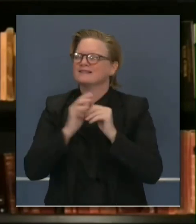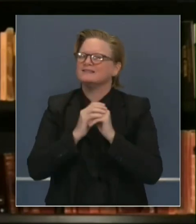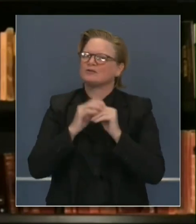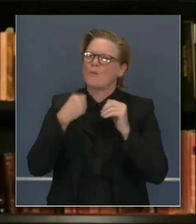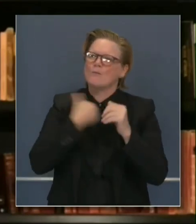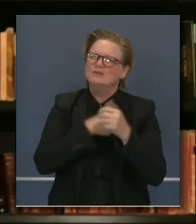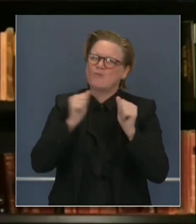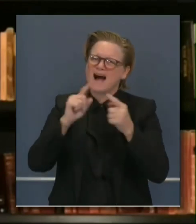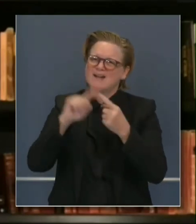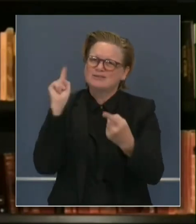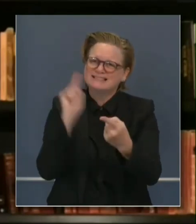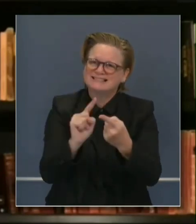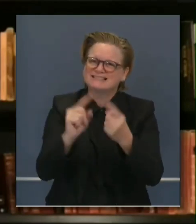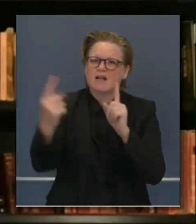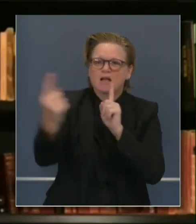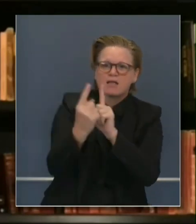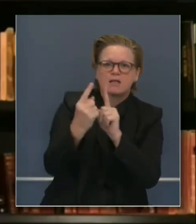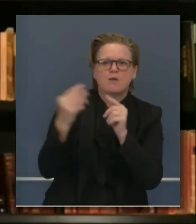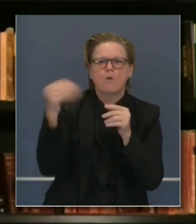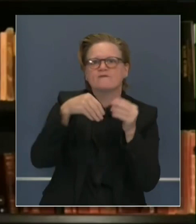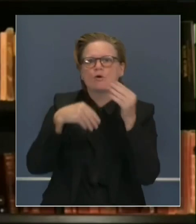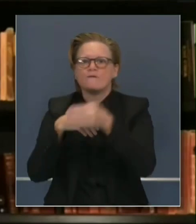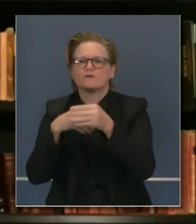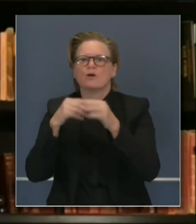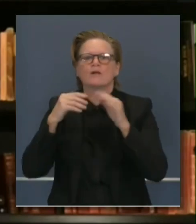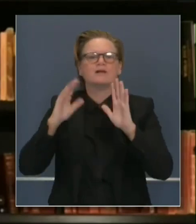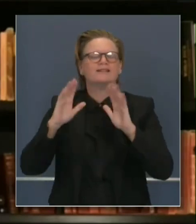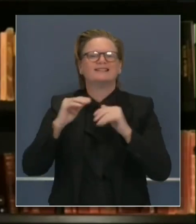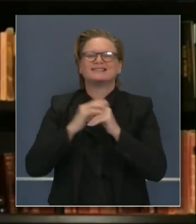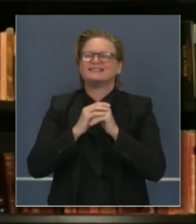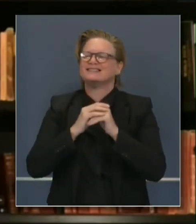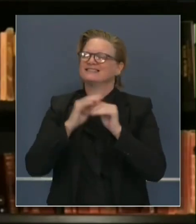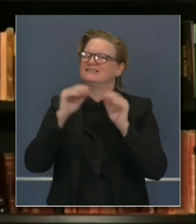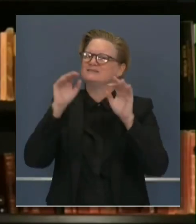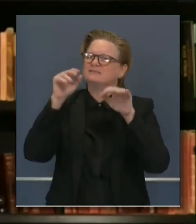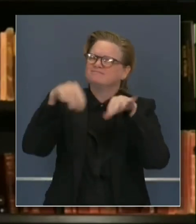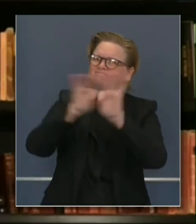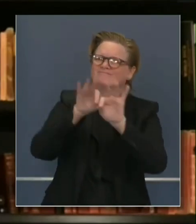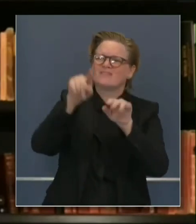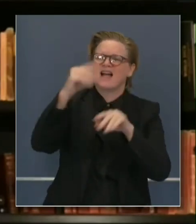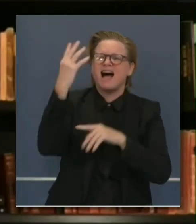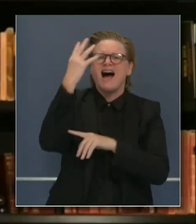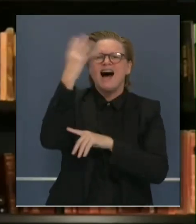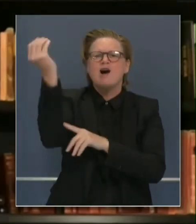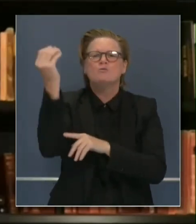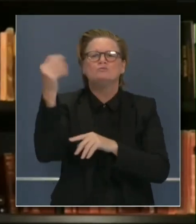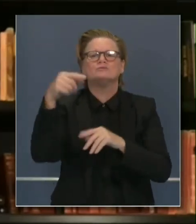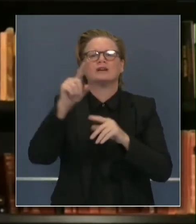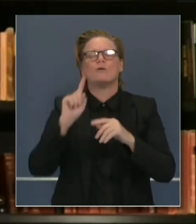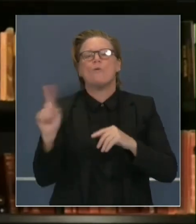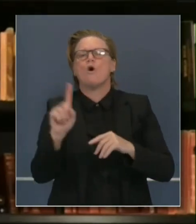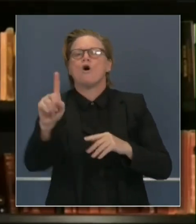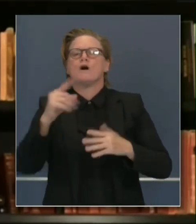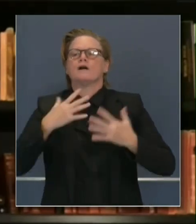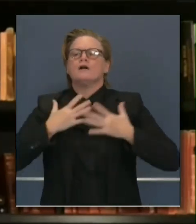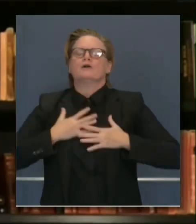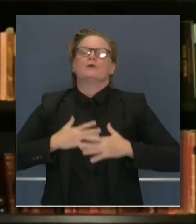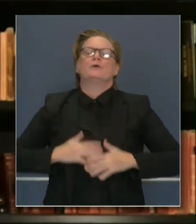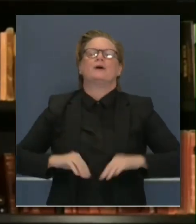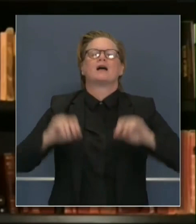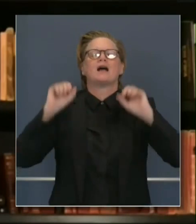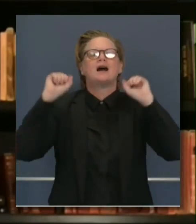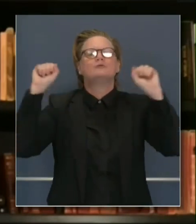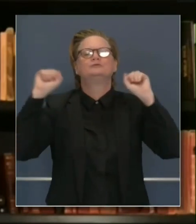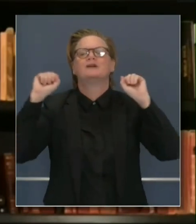to continue to focus our outdoor activities in a safe and thoughtful way, and encourage you to get the exercise, to have the mindfulness that